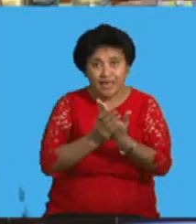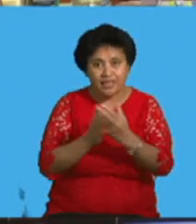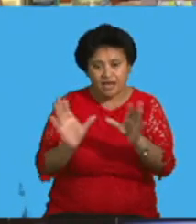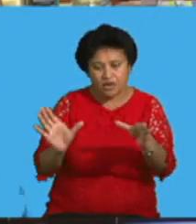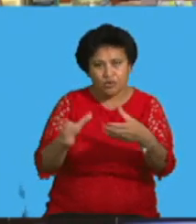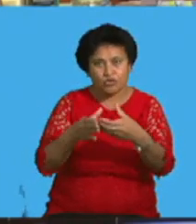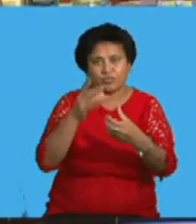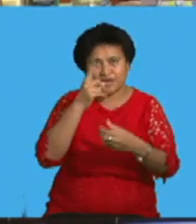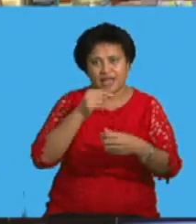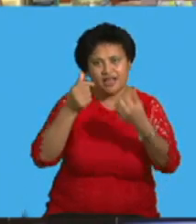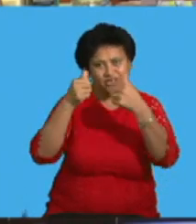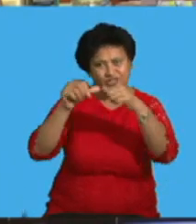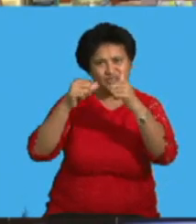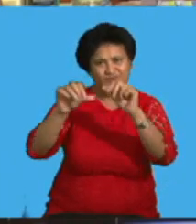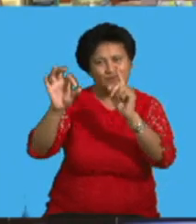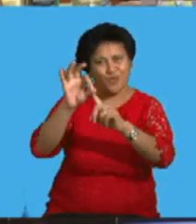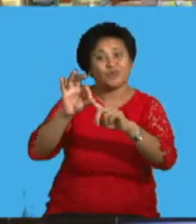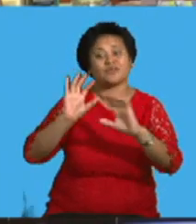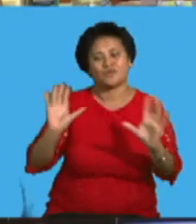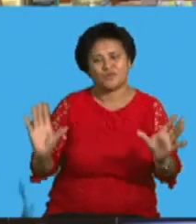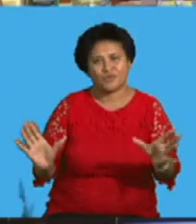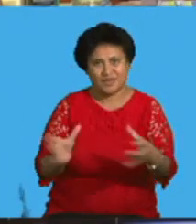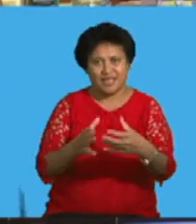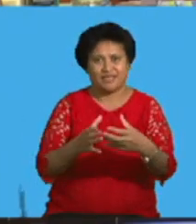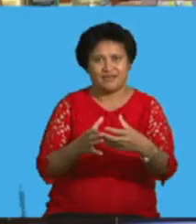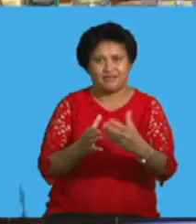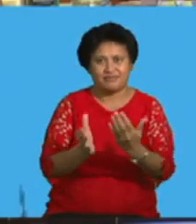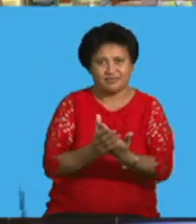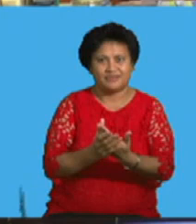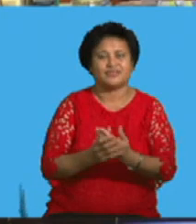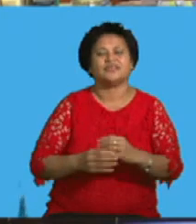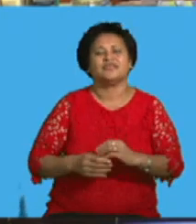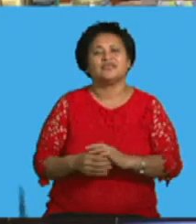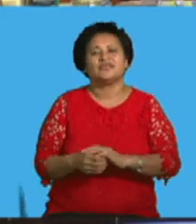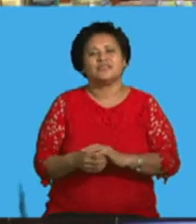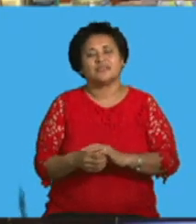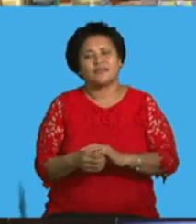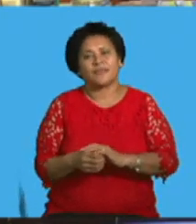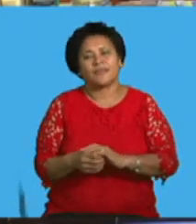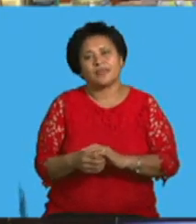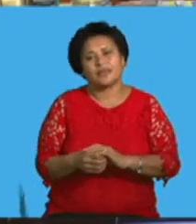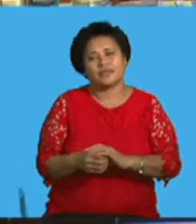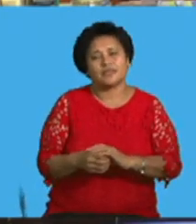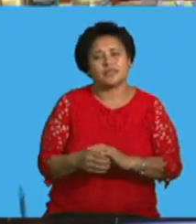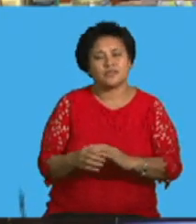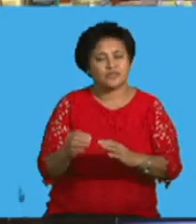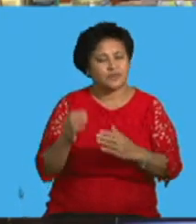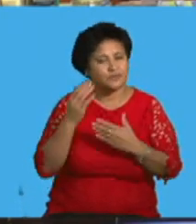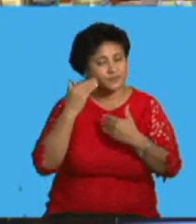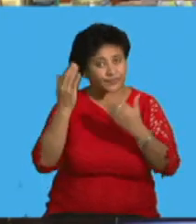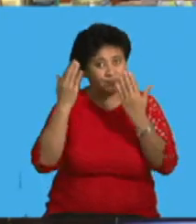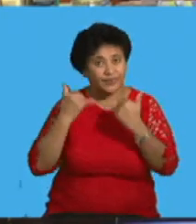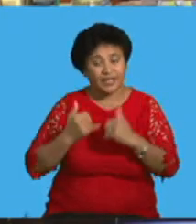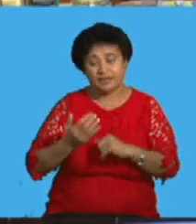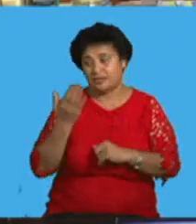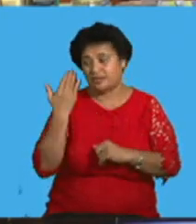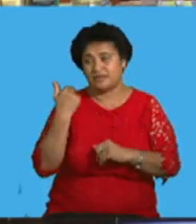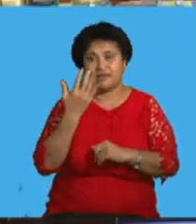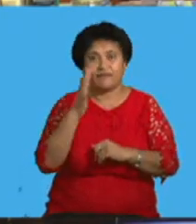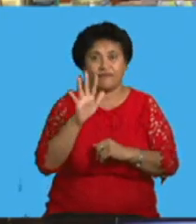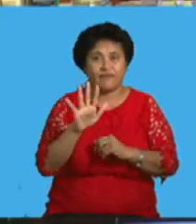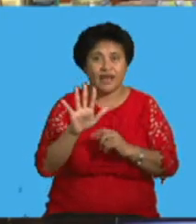impact lives of communities at large. Honorable Speaker, in the last 5